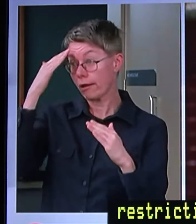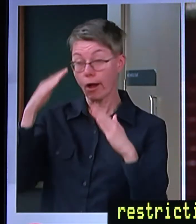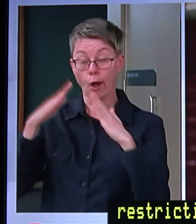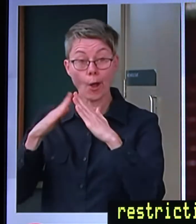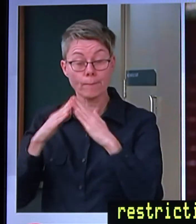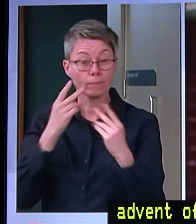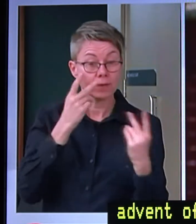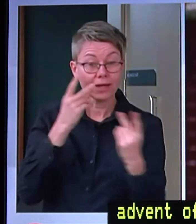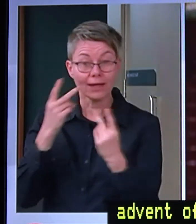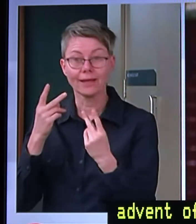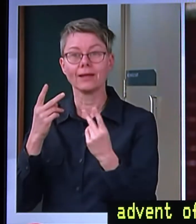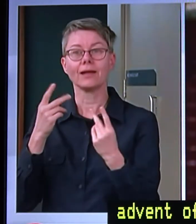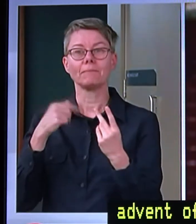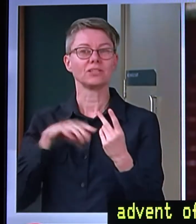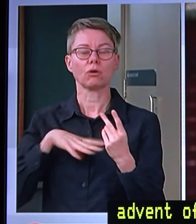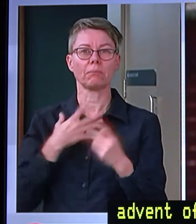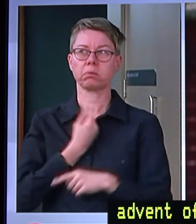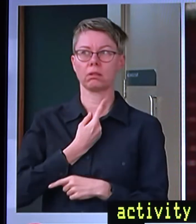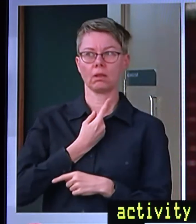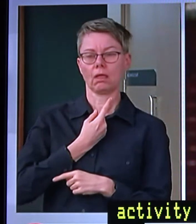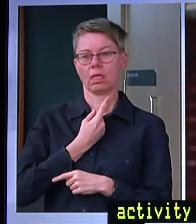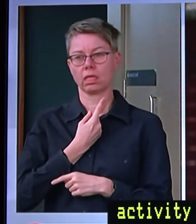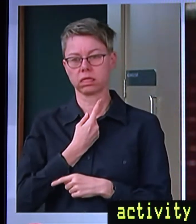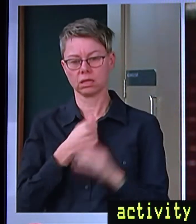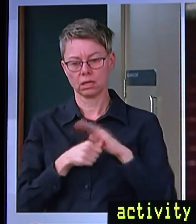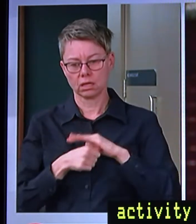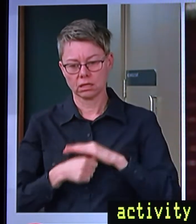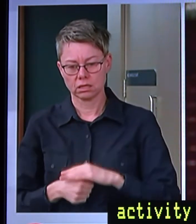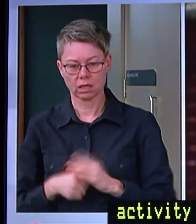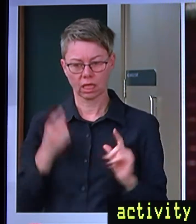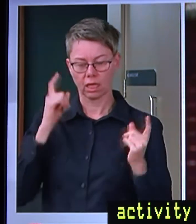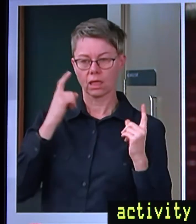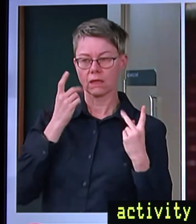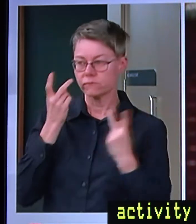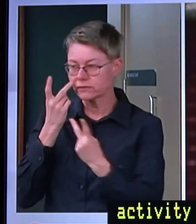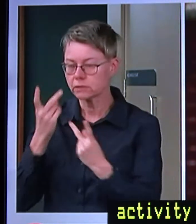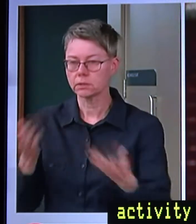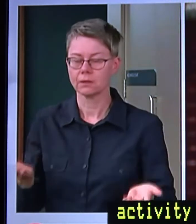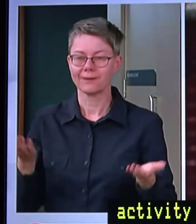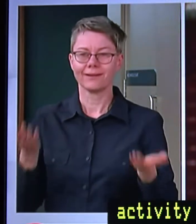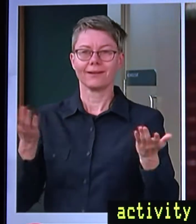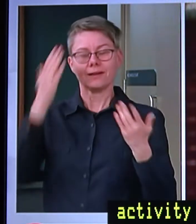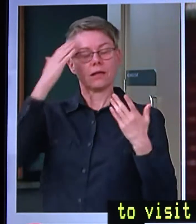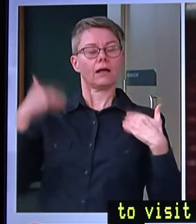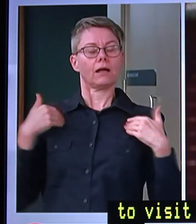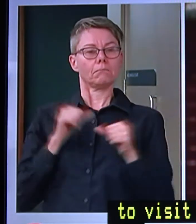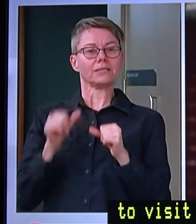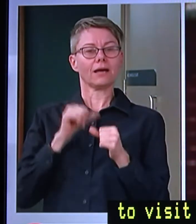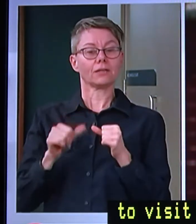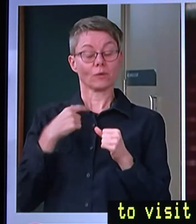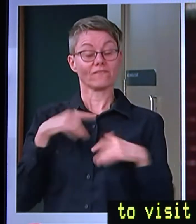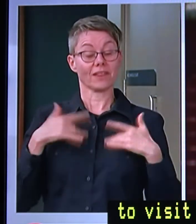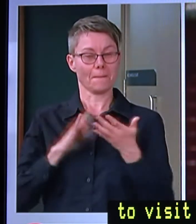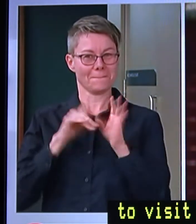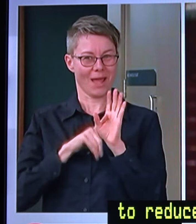their homes to reduce social isolation and improve mental health are 3 key areas which we expect to see